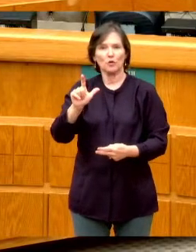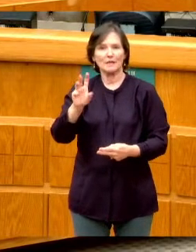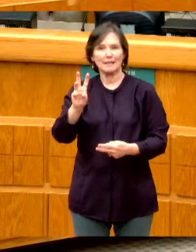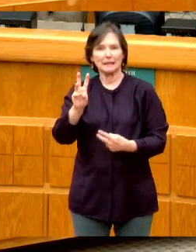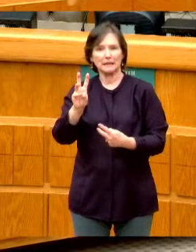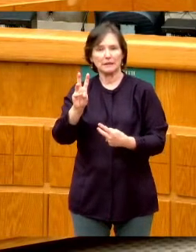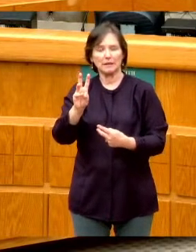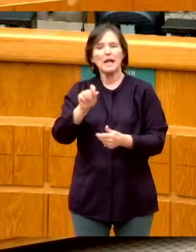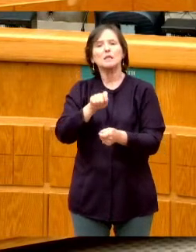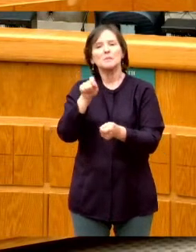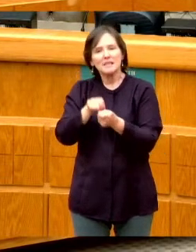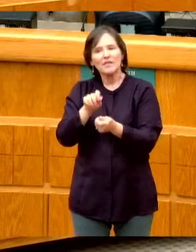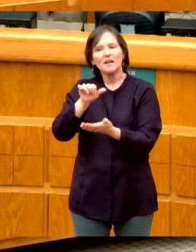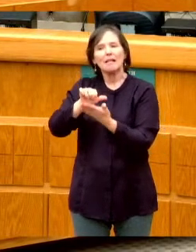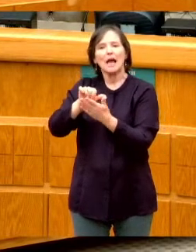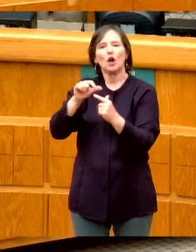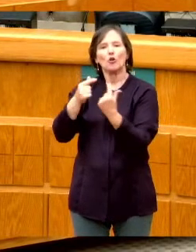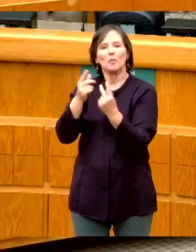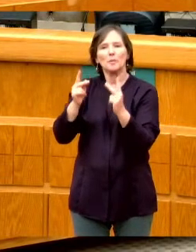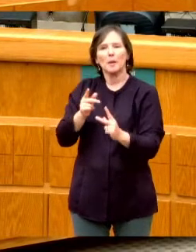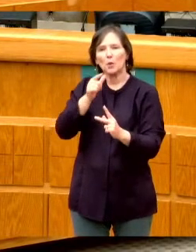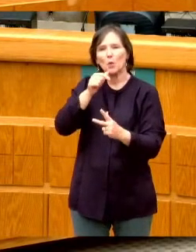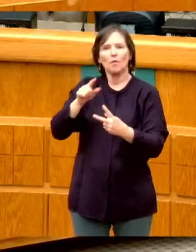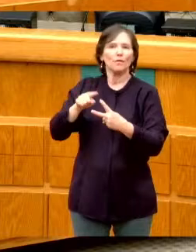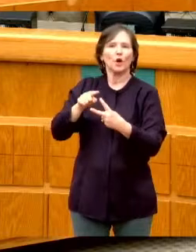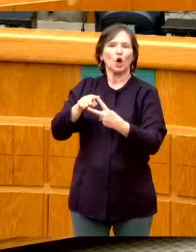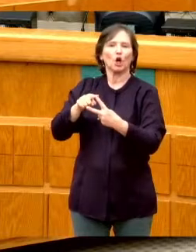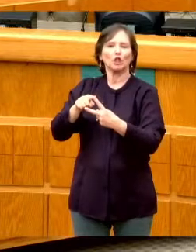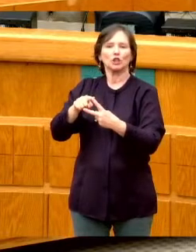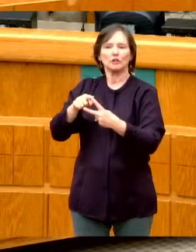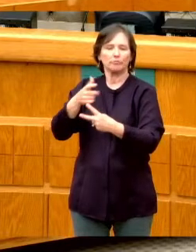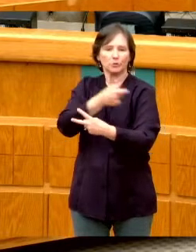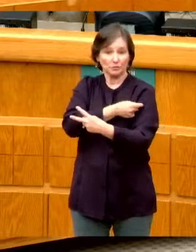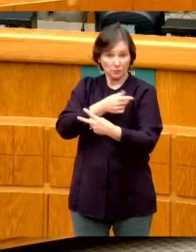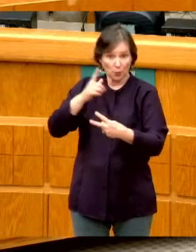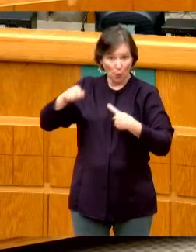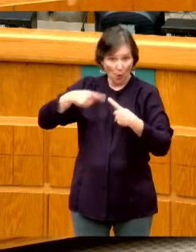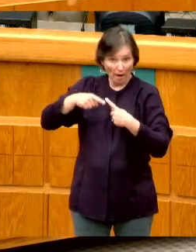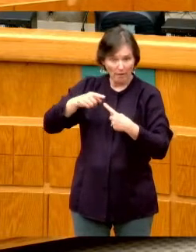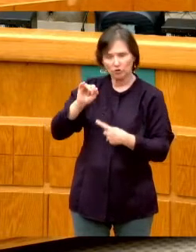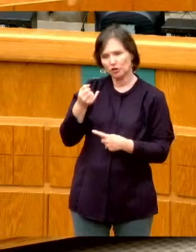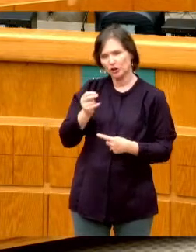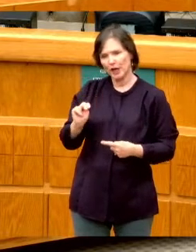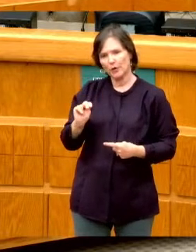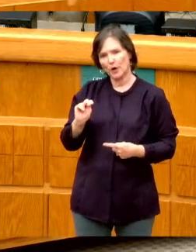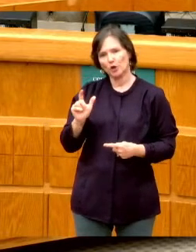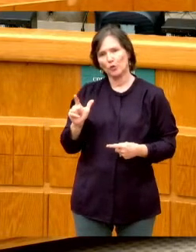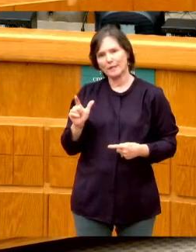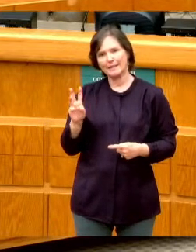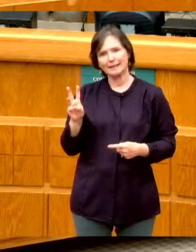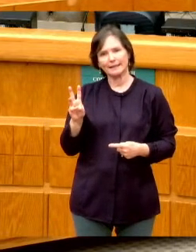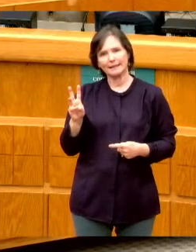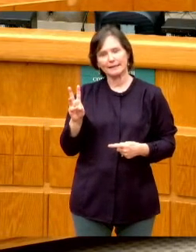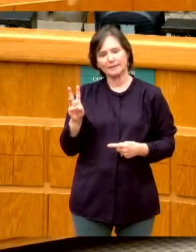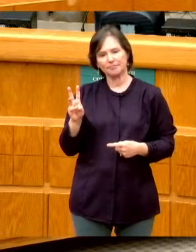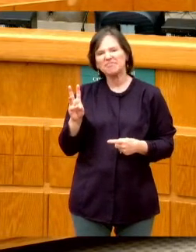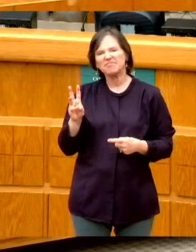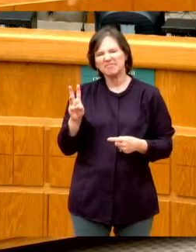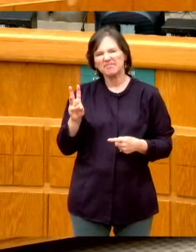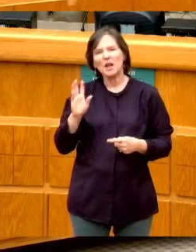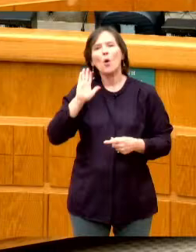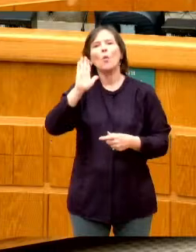So tomorrow and Friday as well, starting at 9 a.m. Regarding second doses, we received